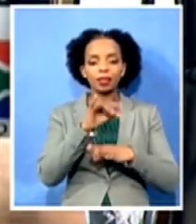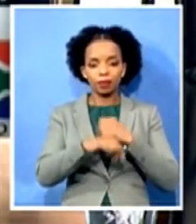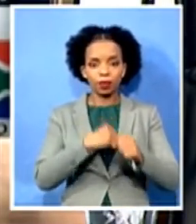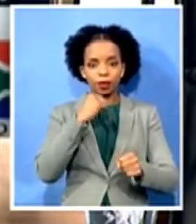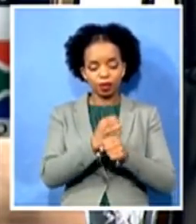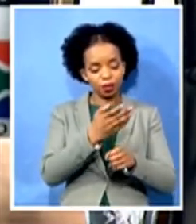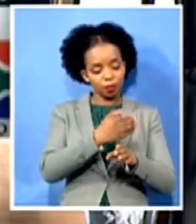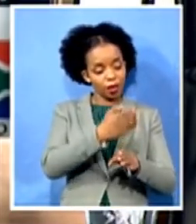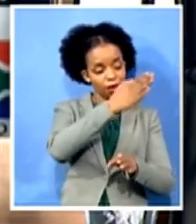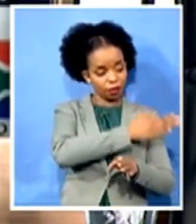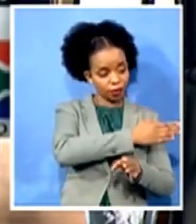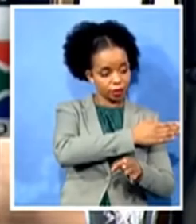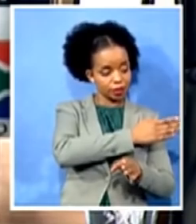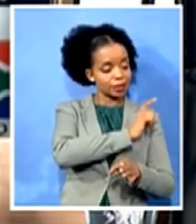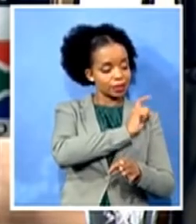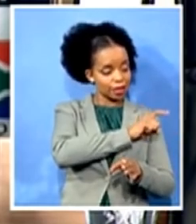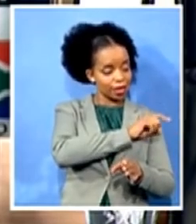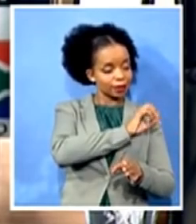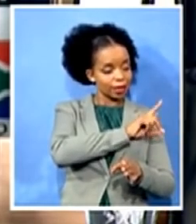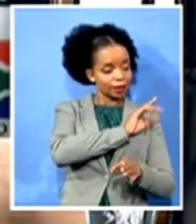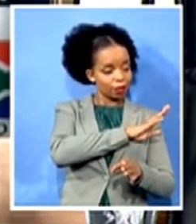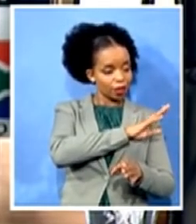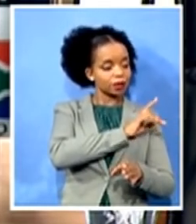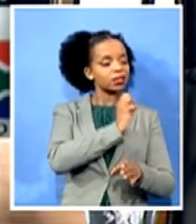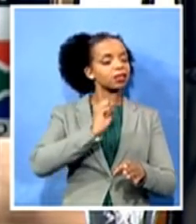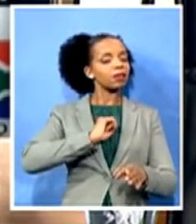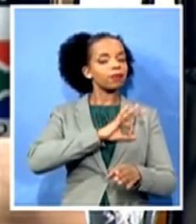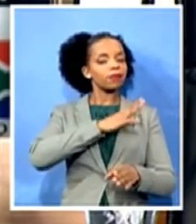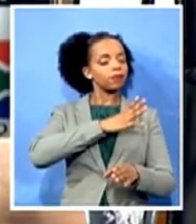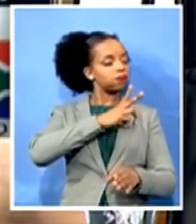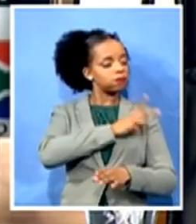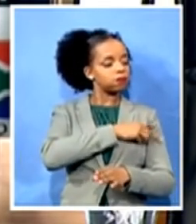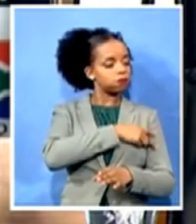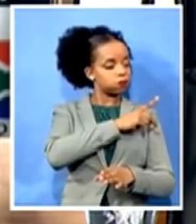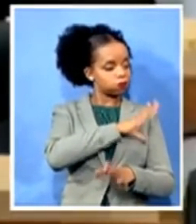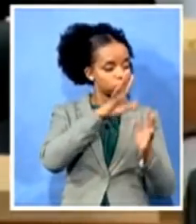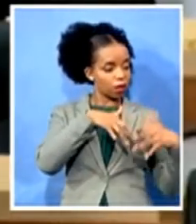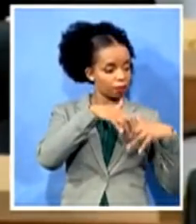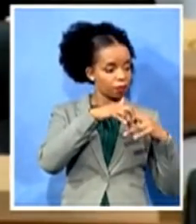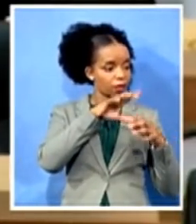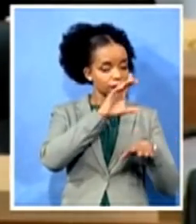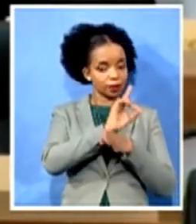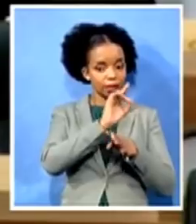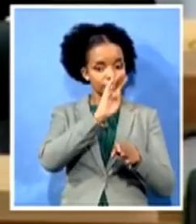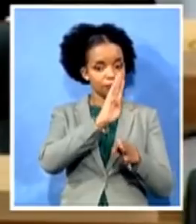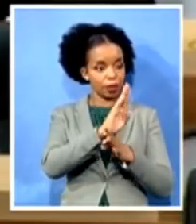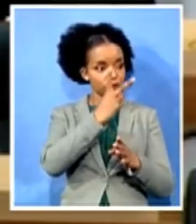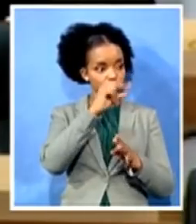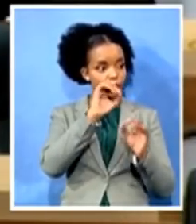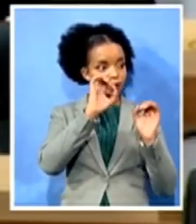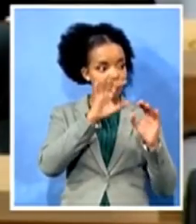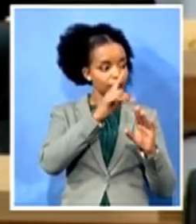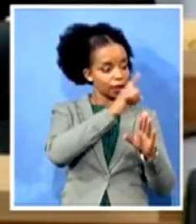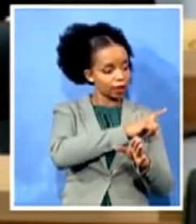officials followed when they were developing a database of 2010. Yes, well, we're not looking at that for the